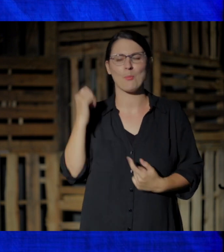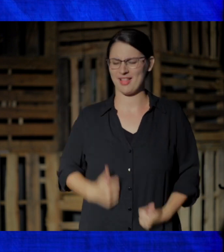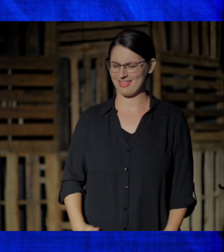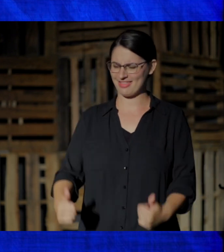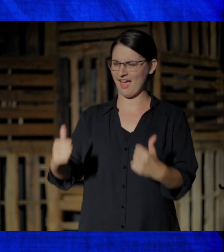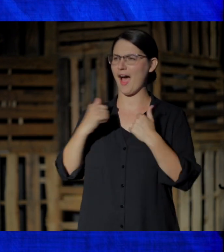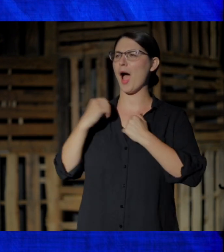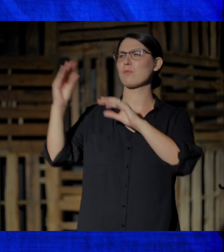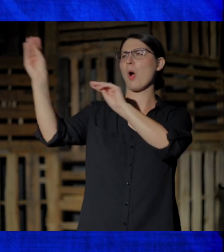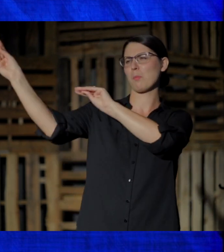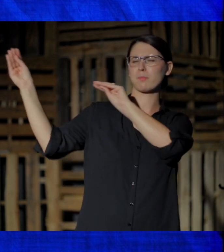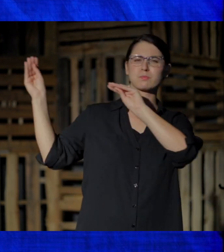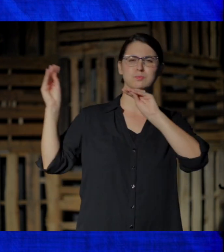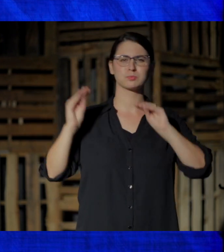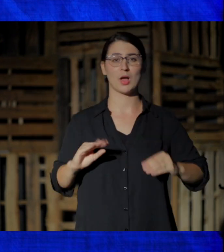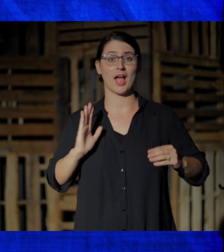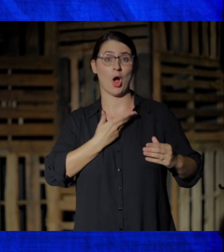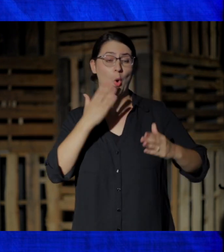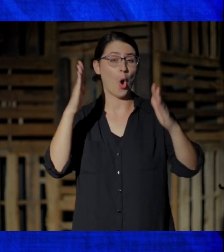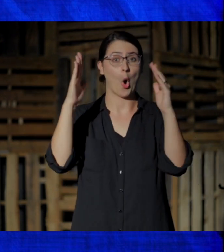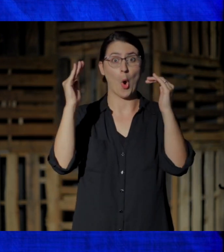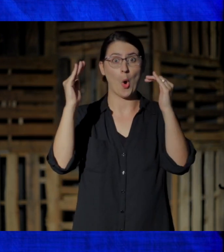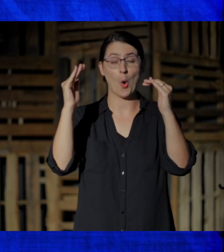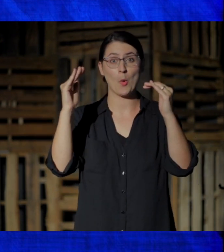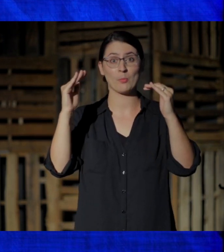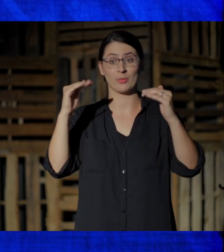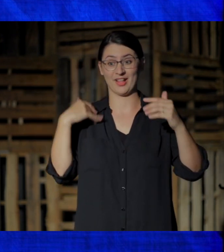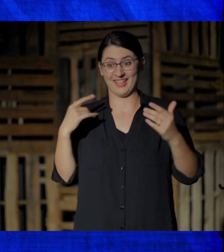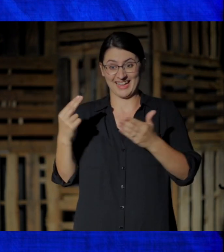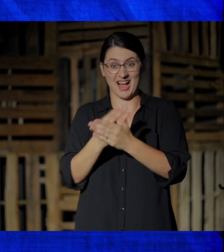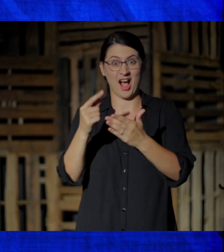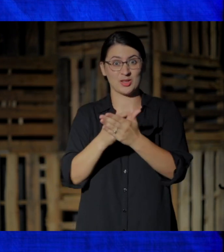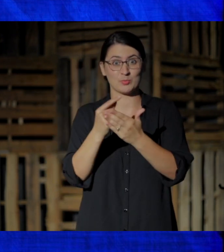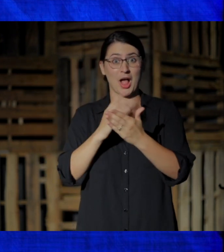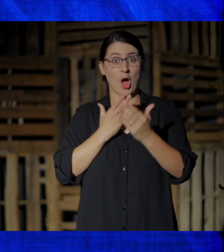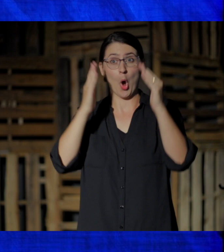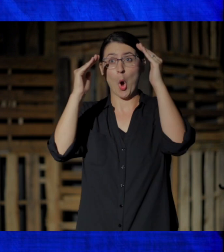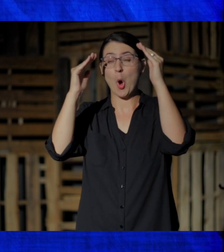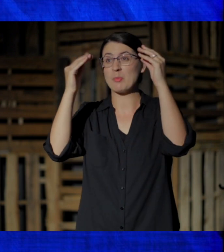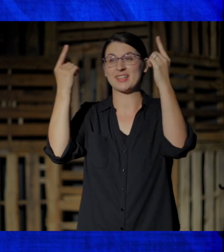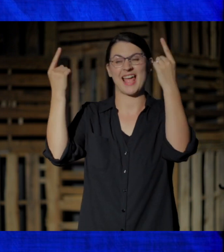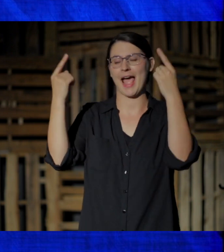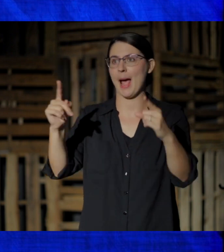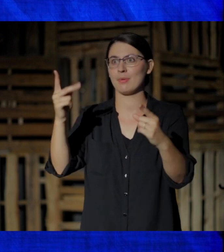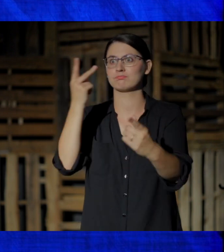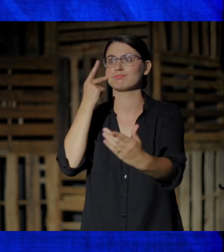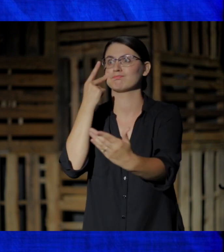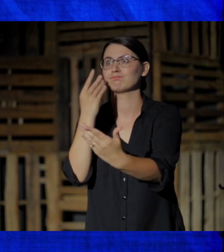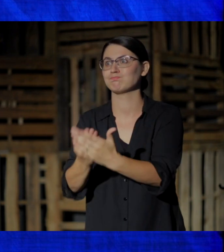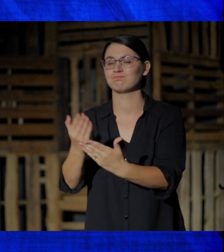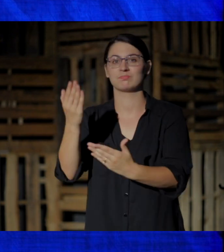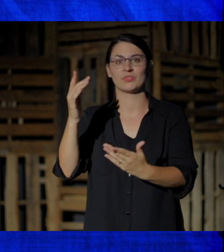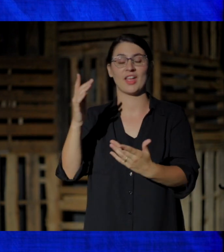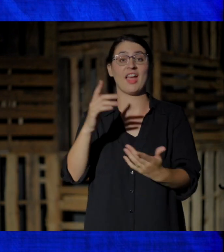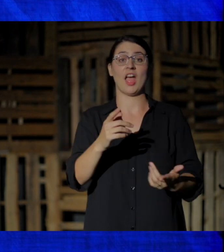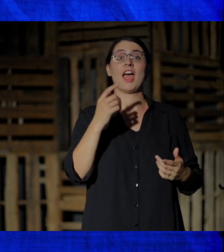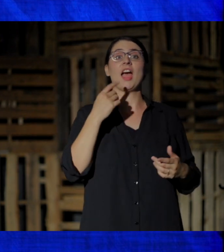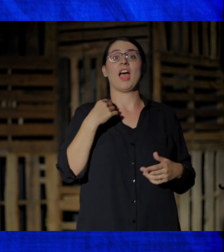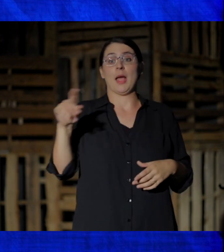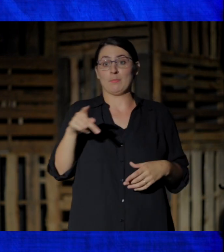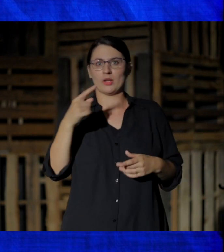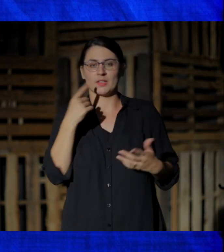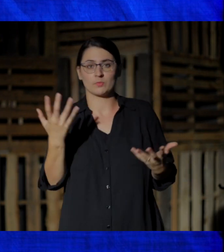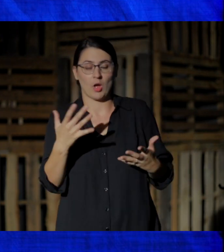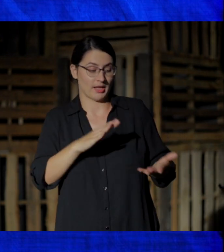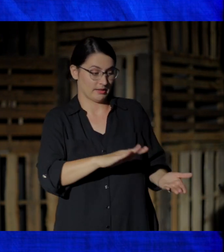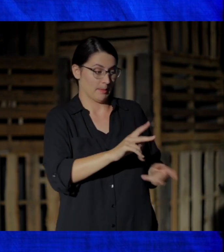the gospel is happening right in front of us. And he said, and the dead in Christ will rise first. The promise of the gospel